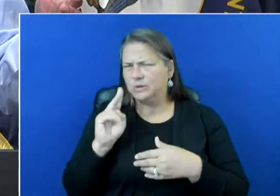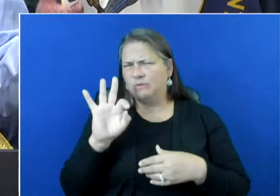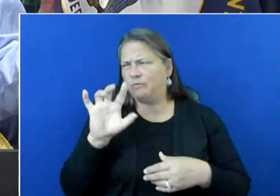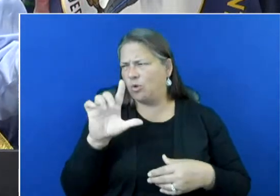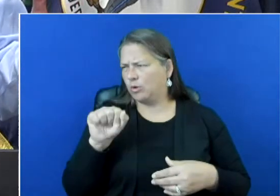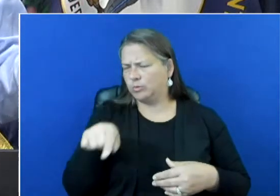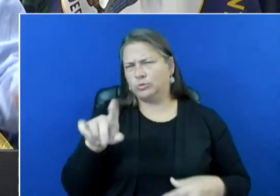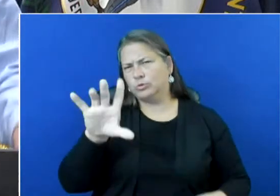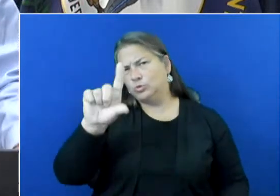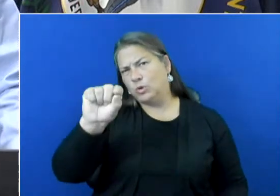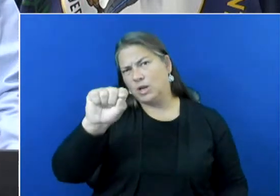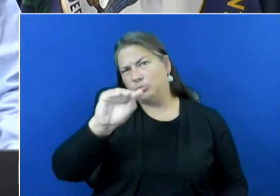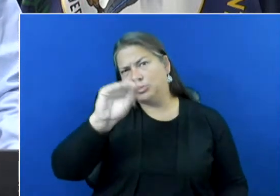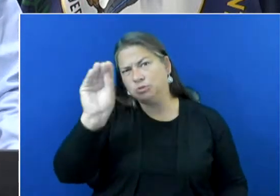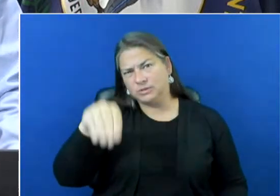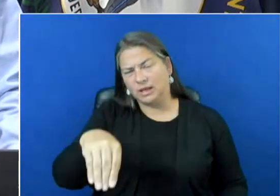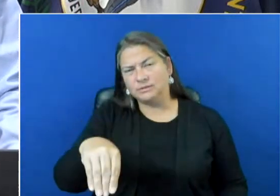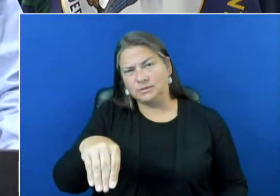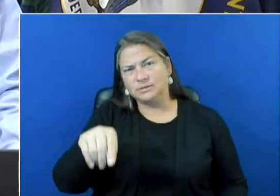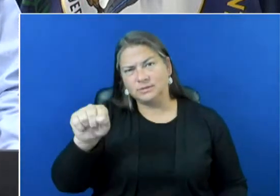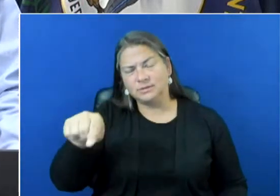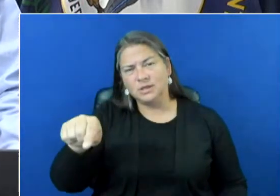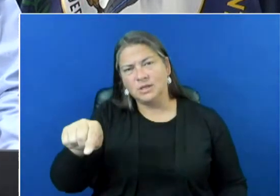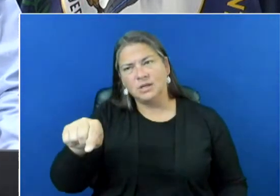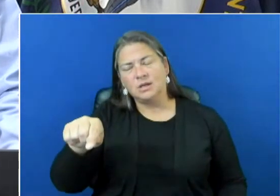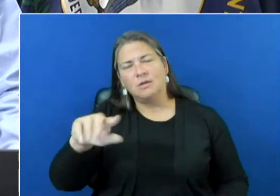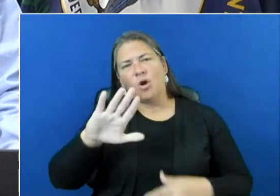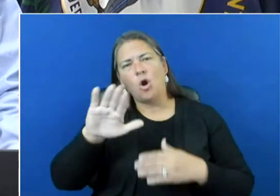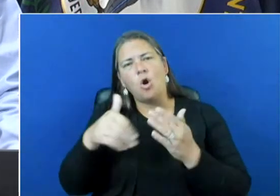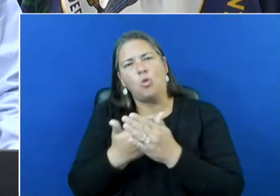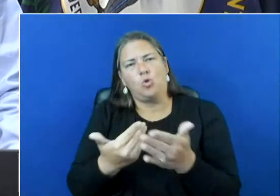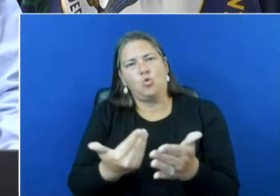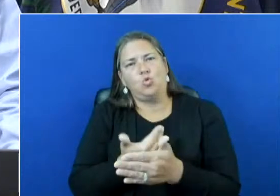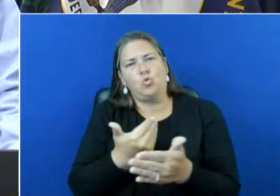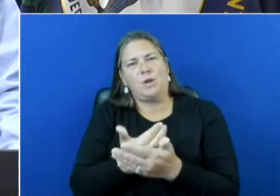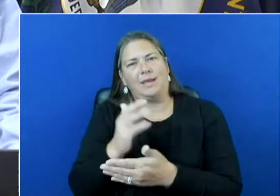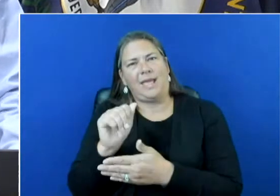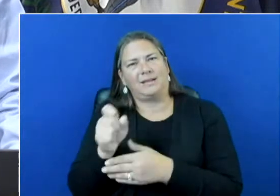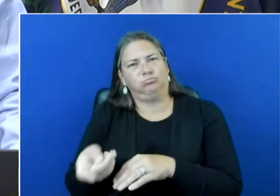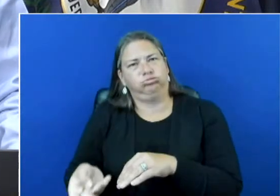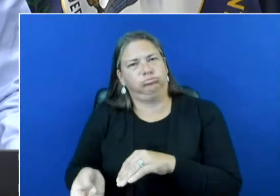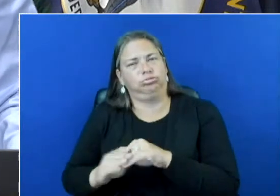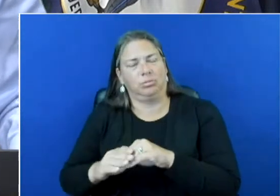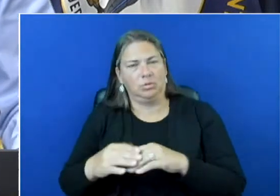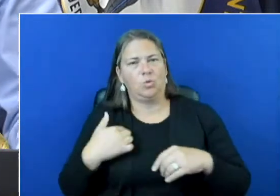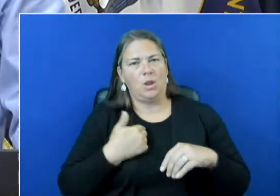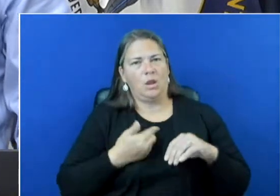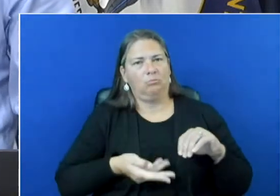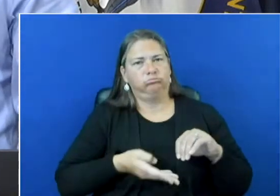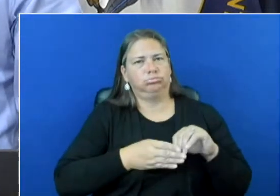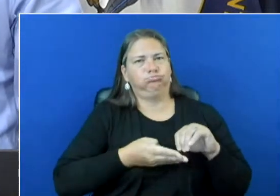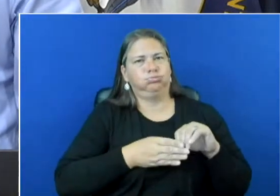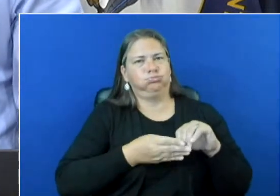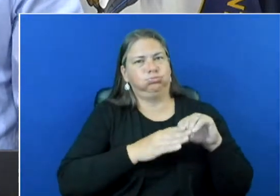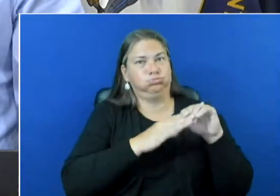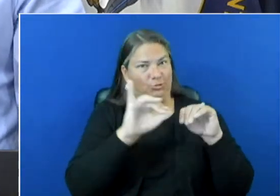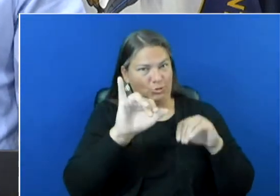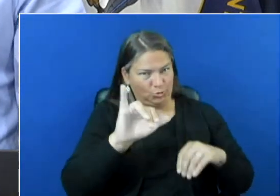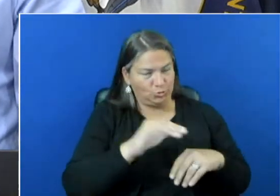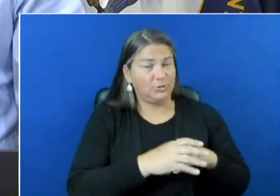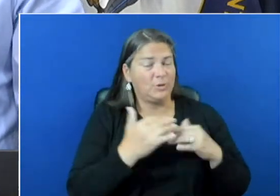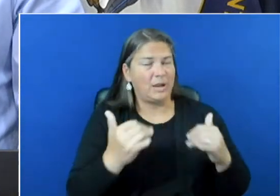of all new cases, and then we saw us ticking up as well. Well, the news is getting pretty dire. Let's start with the Florida